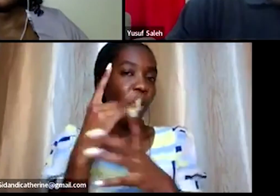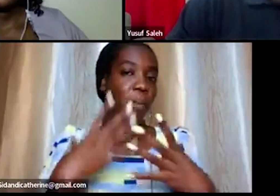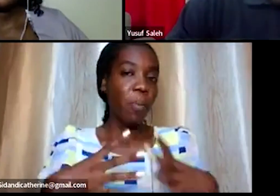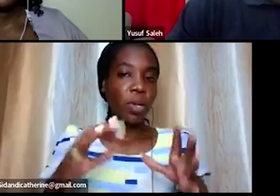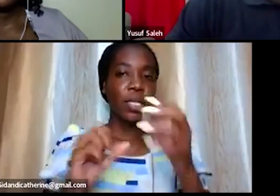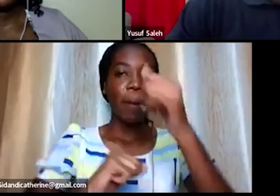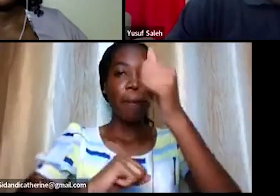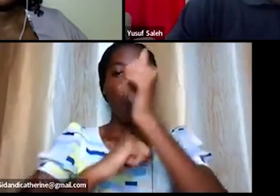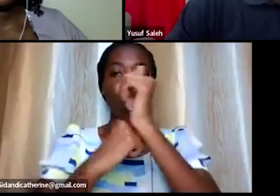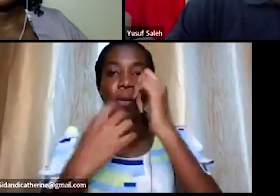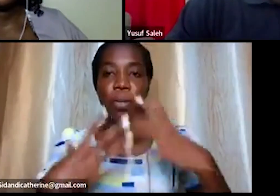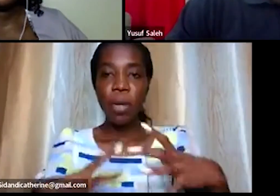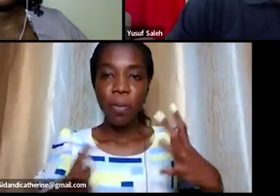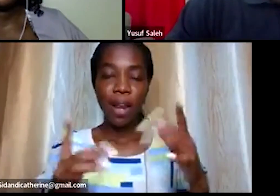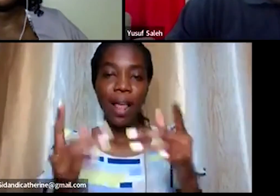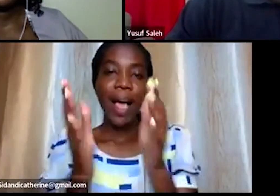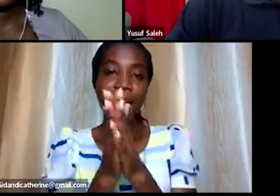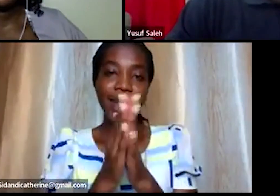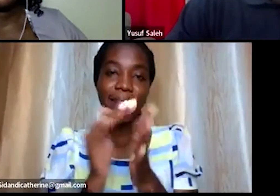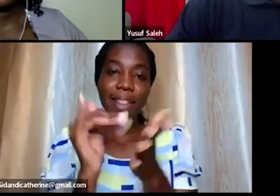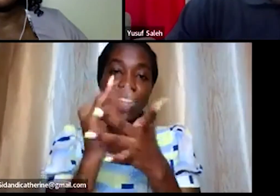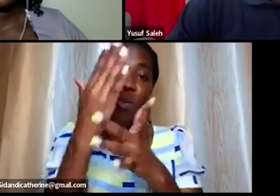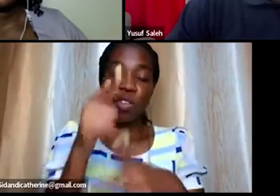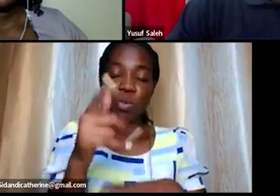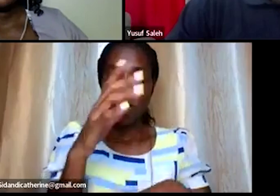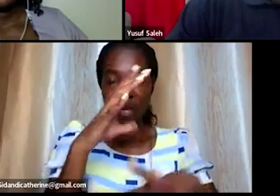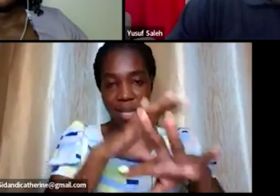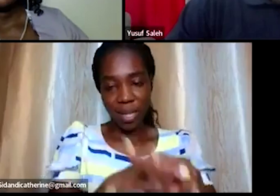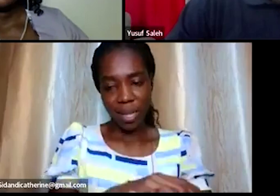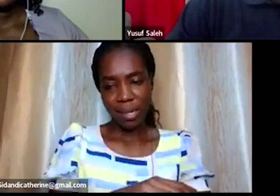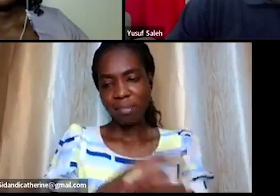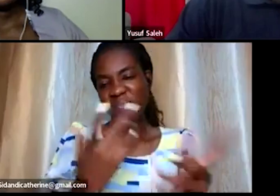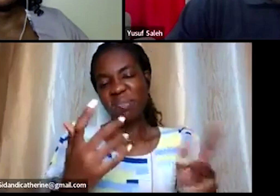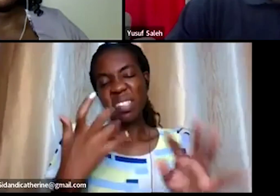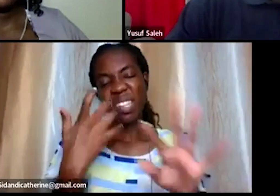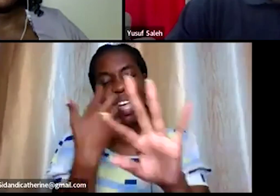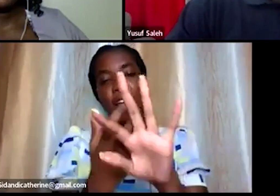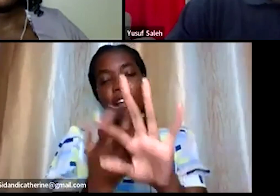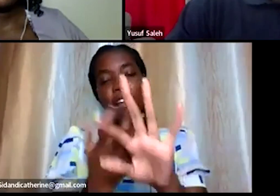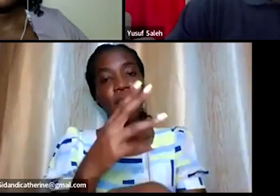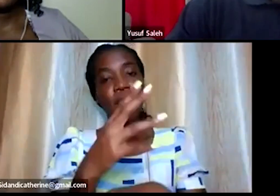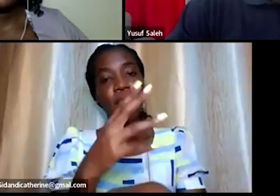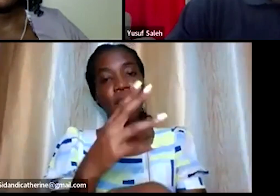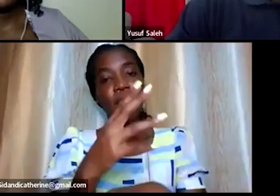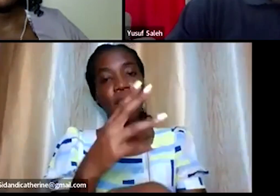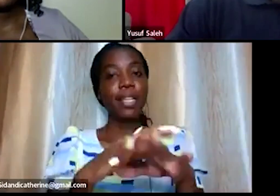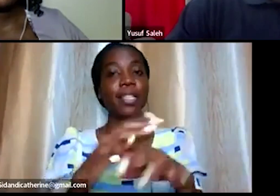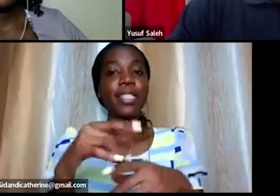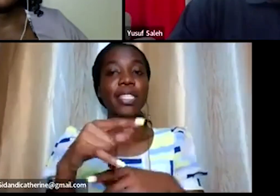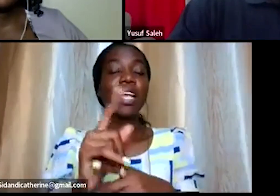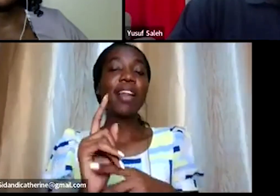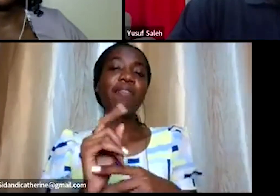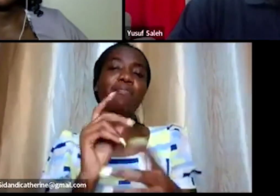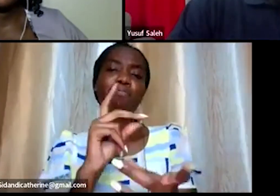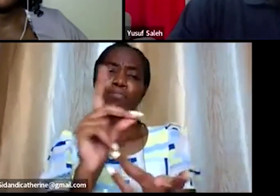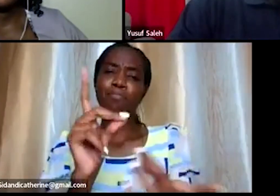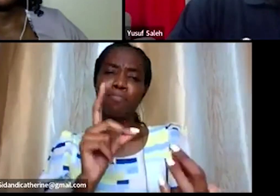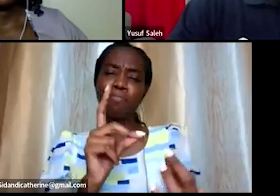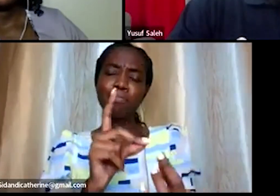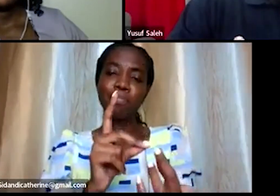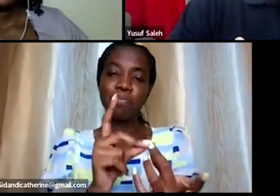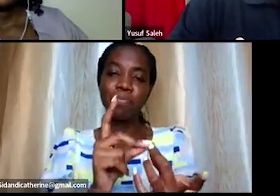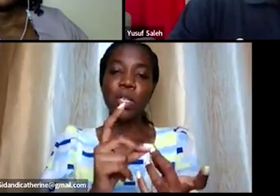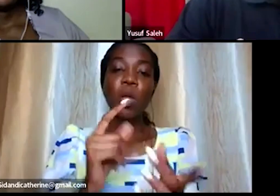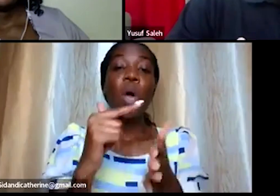people. And that's why you find it's a bit difficult for them to find themselves exactly what